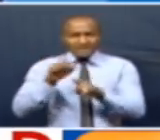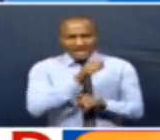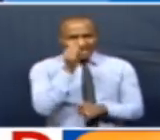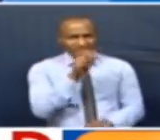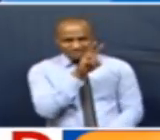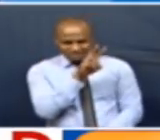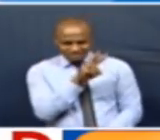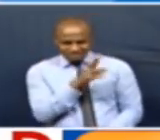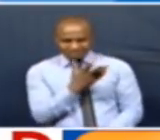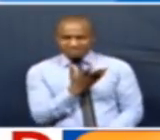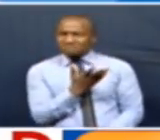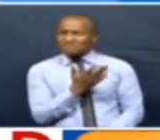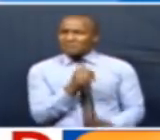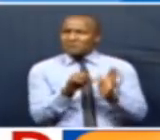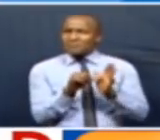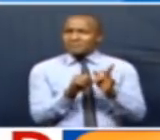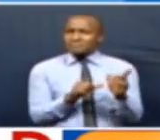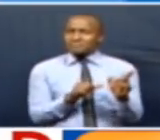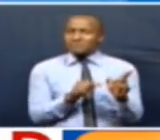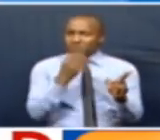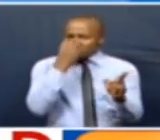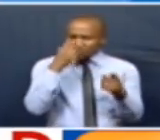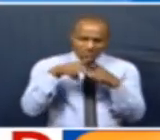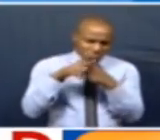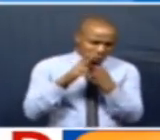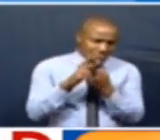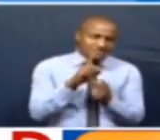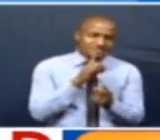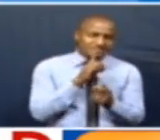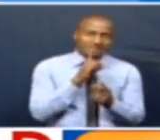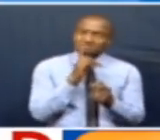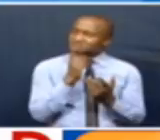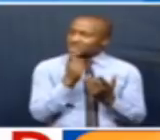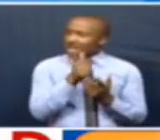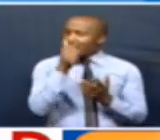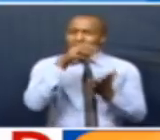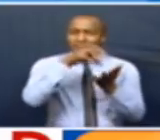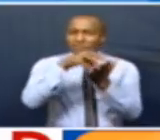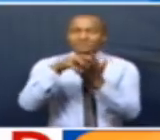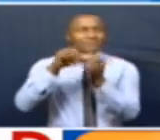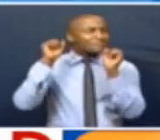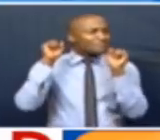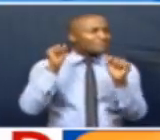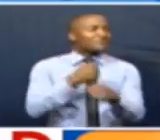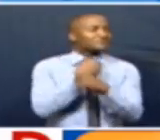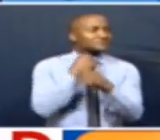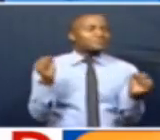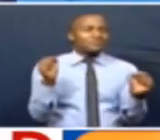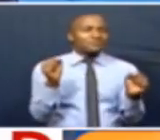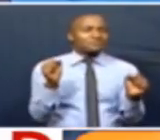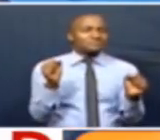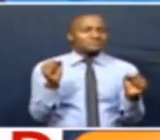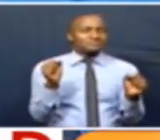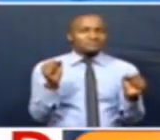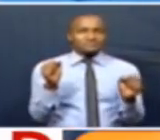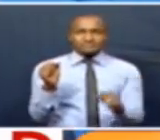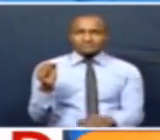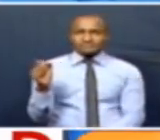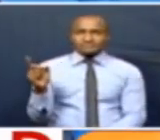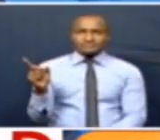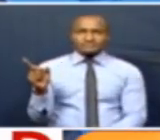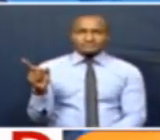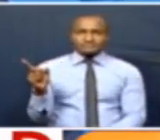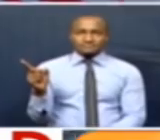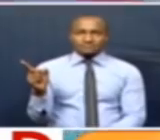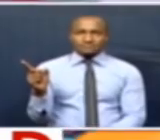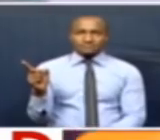unapologetic Ruto has stood his ground, terming any talk of creation of extra political posts as greed. Jackie Maribe reports.